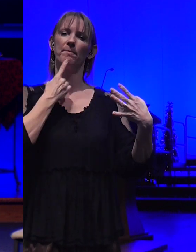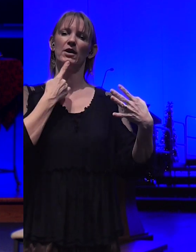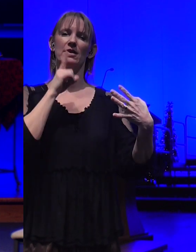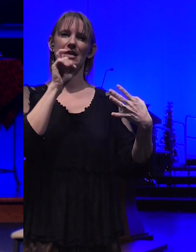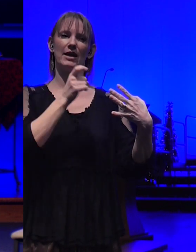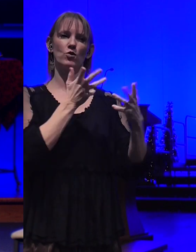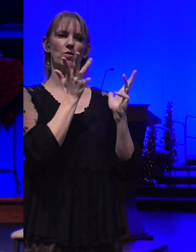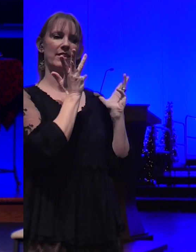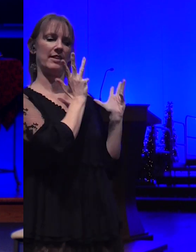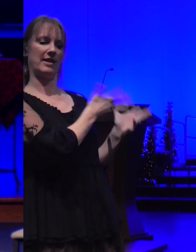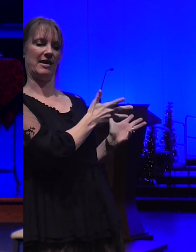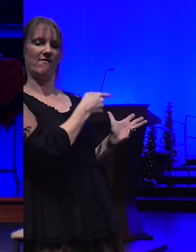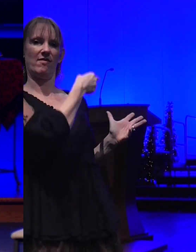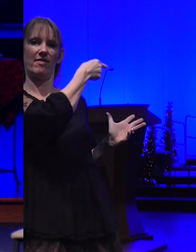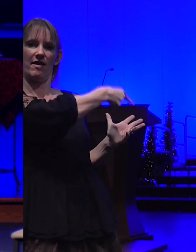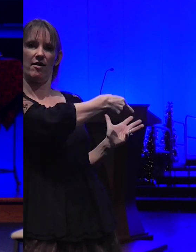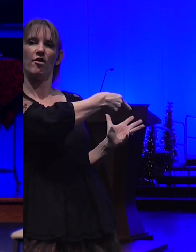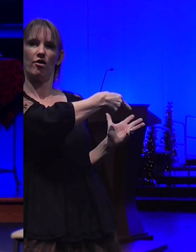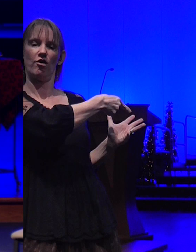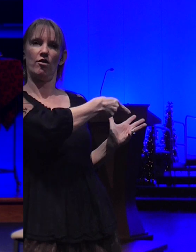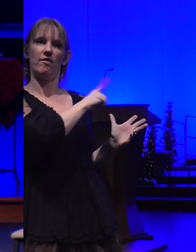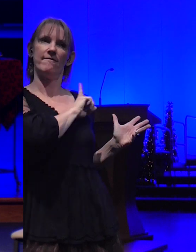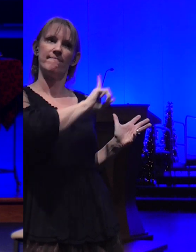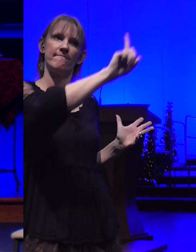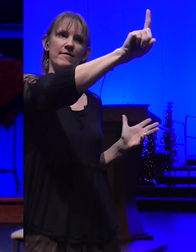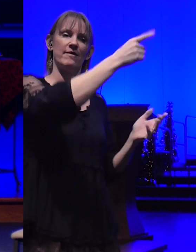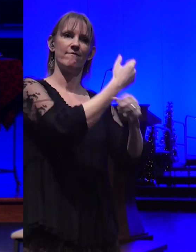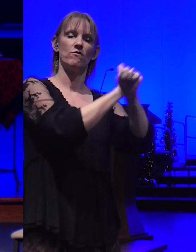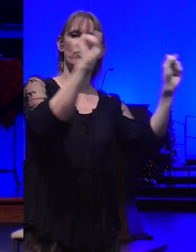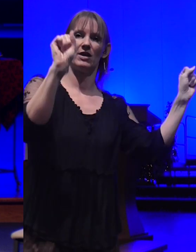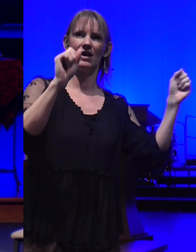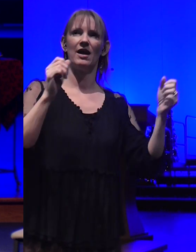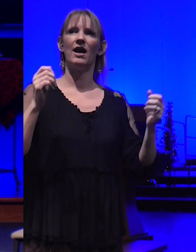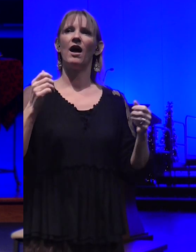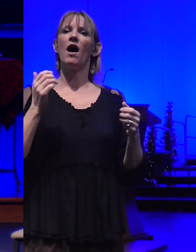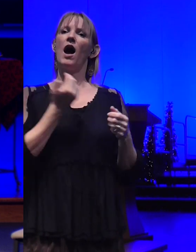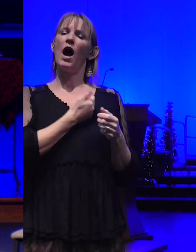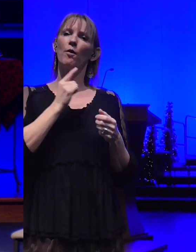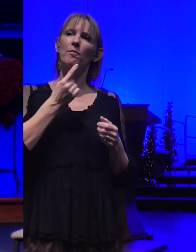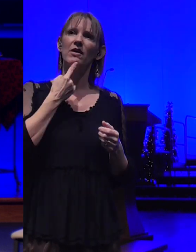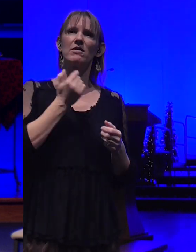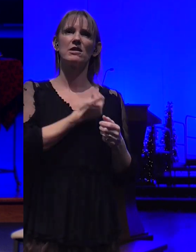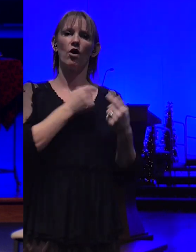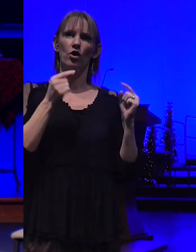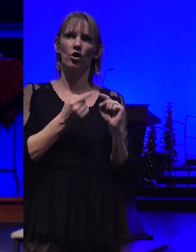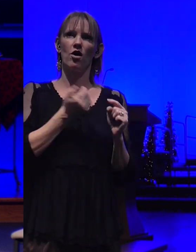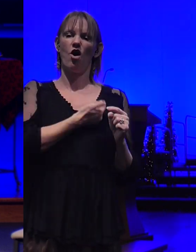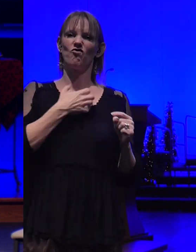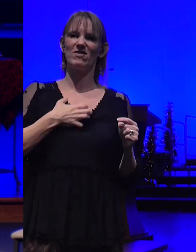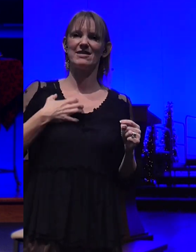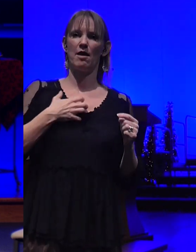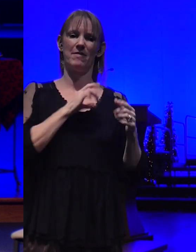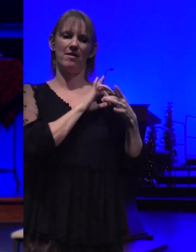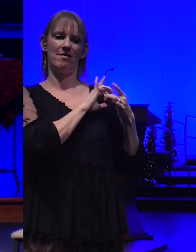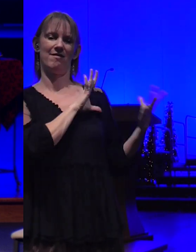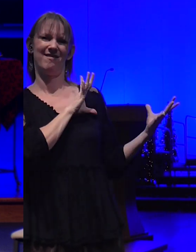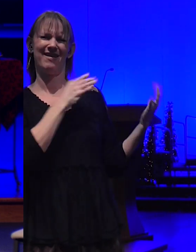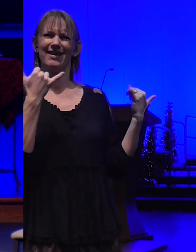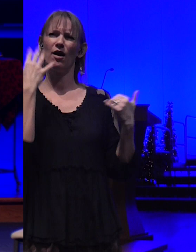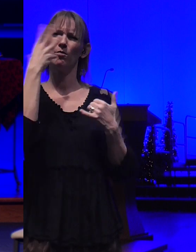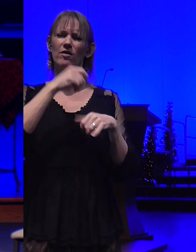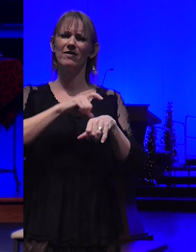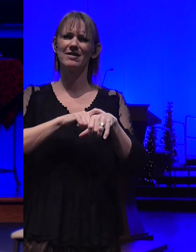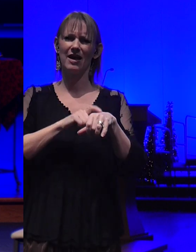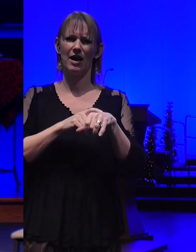Let's get out of our prisons of hurt and resentment. What a beautiful, energetic time to do that.